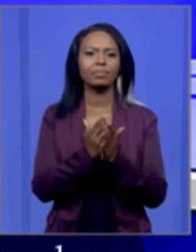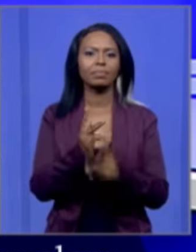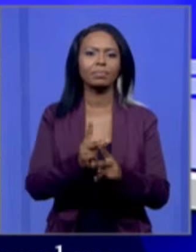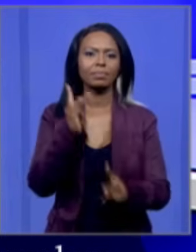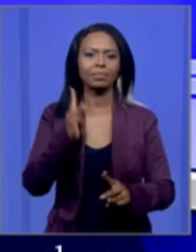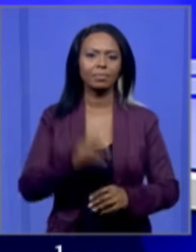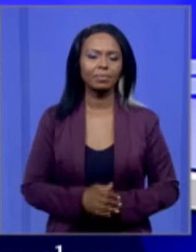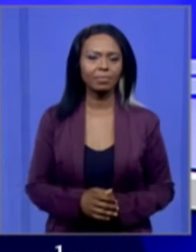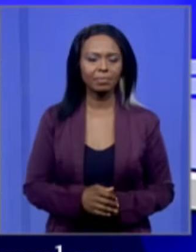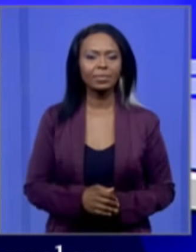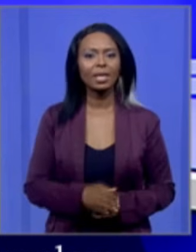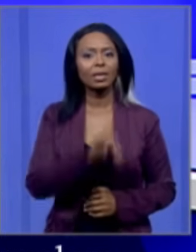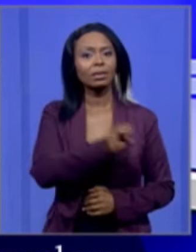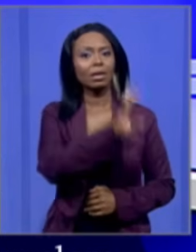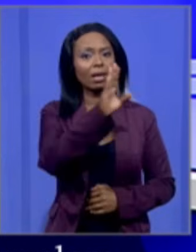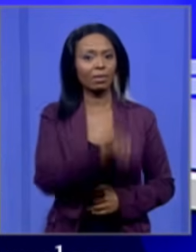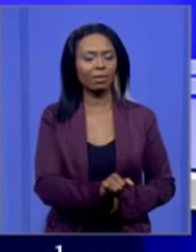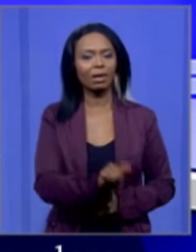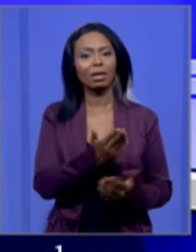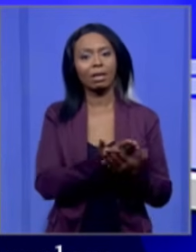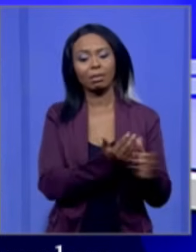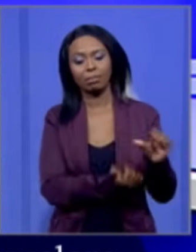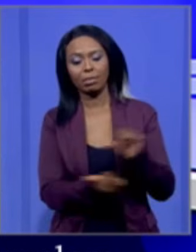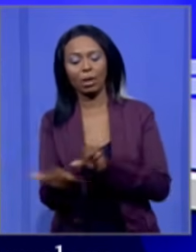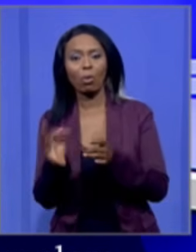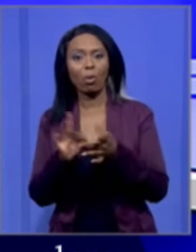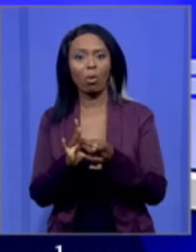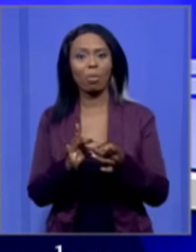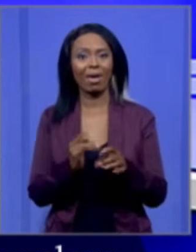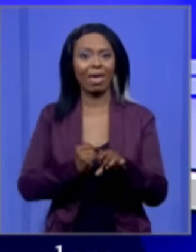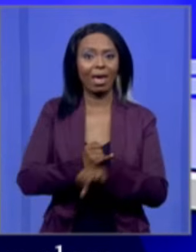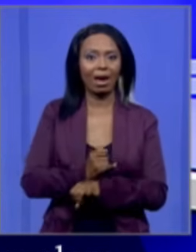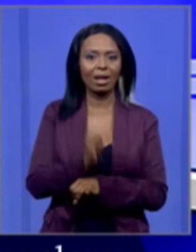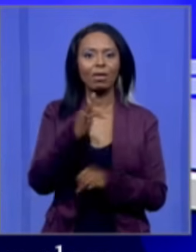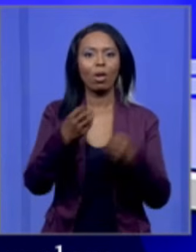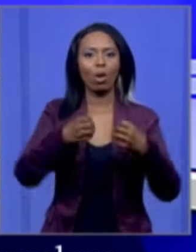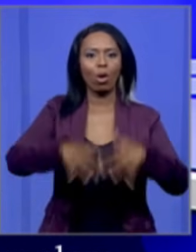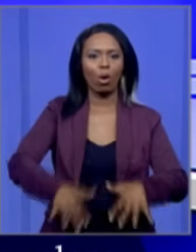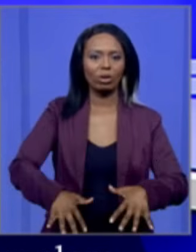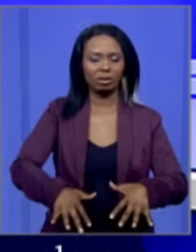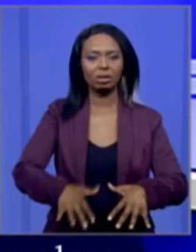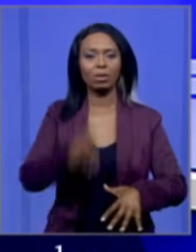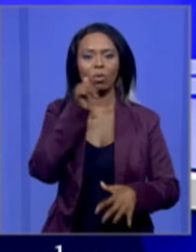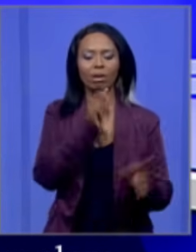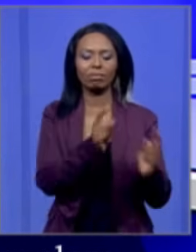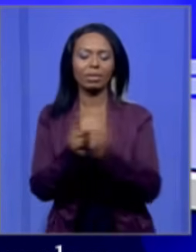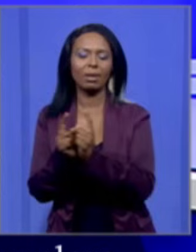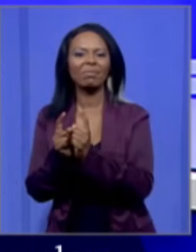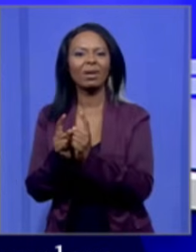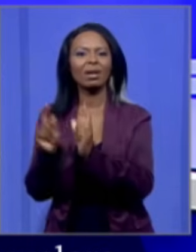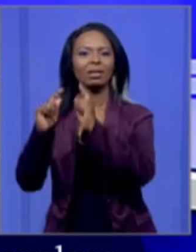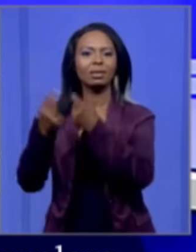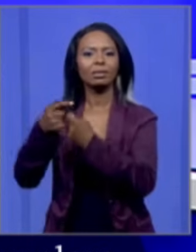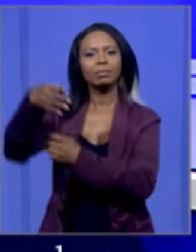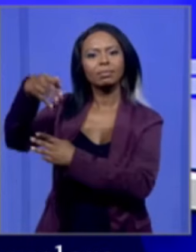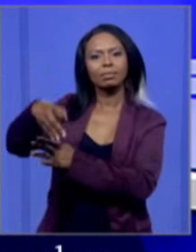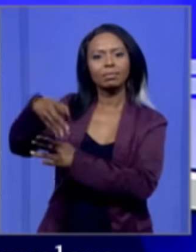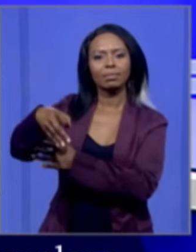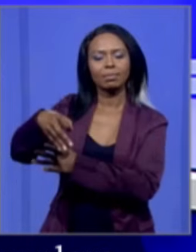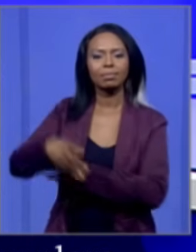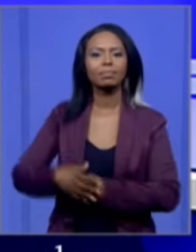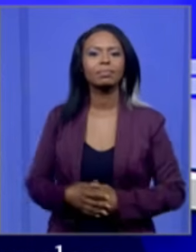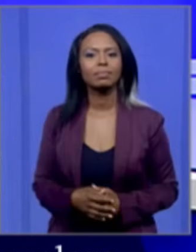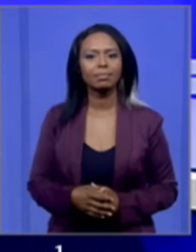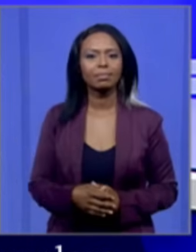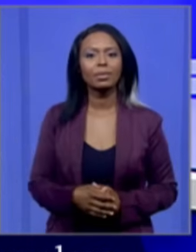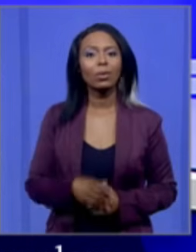šakeng. Afrika Borwa e ka boa gae ka pela ge ba ka lahlegelwa goba ba raloka maleka kgahlanong le Namibia